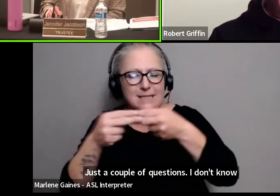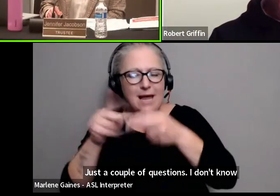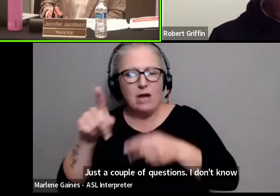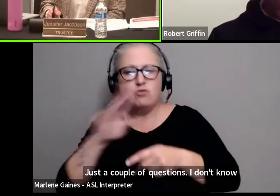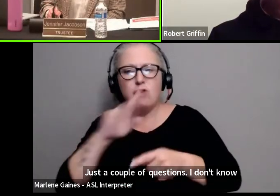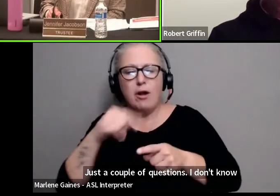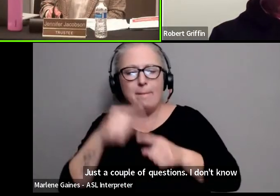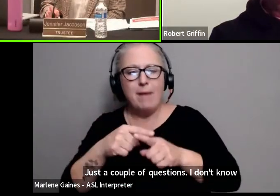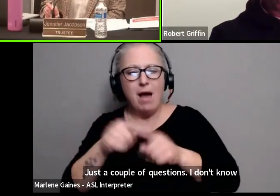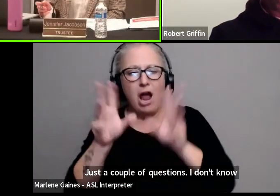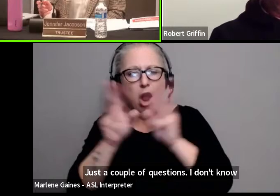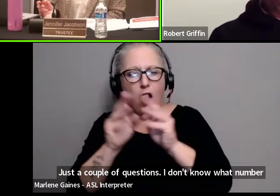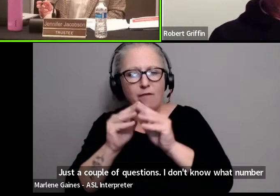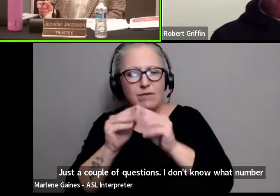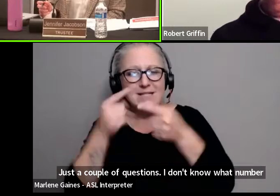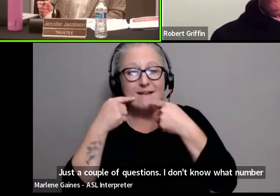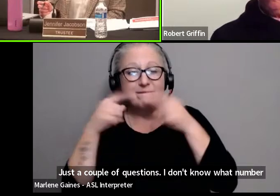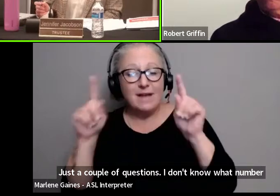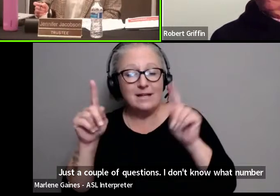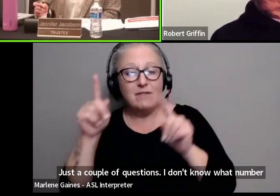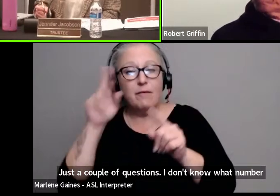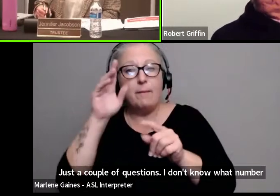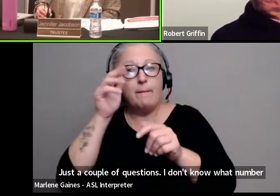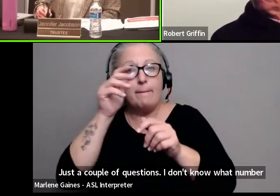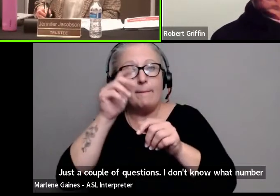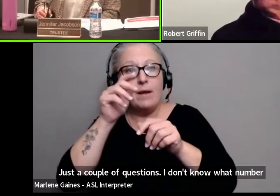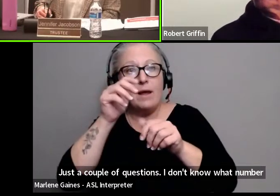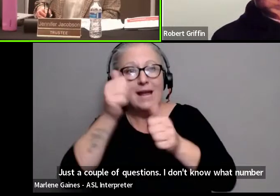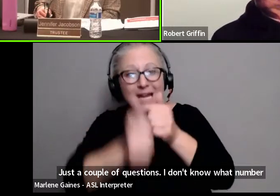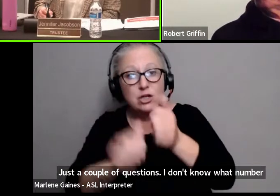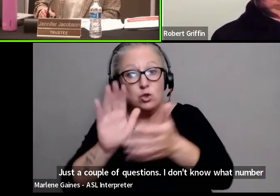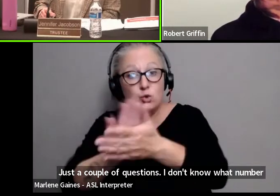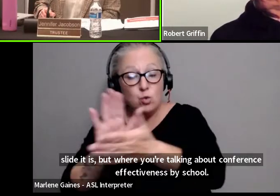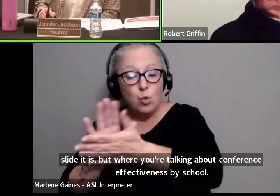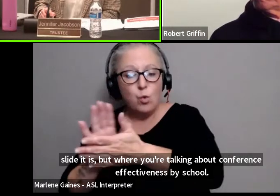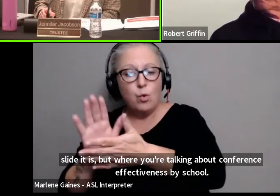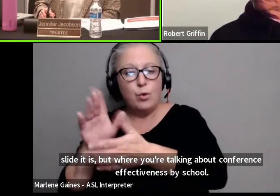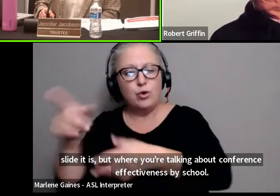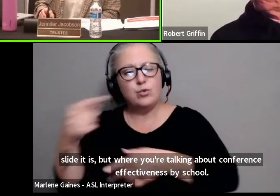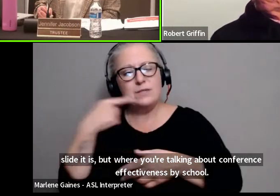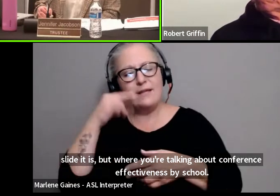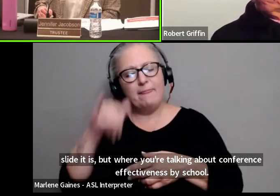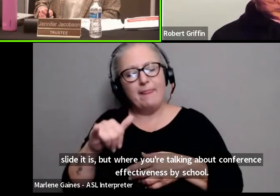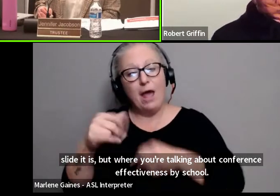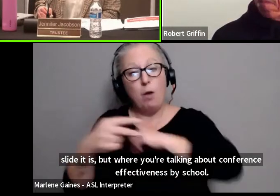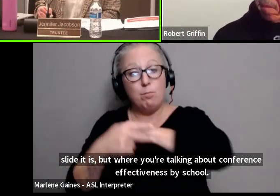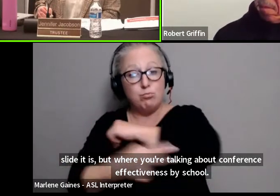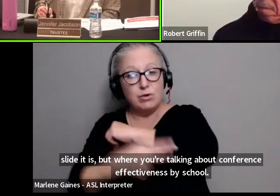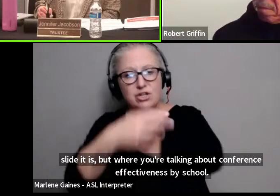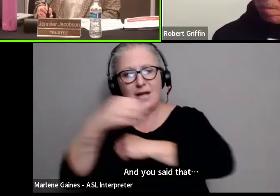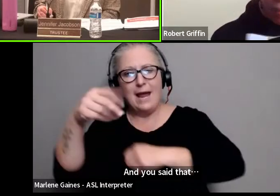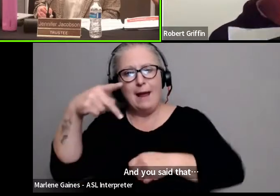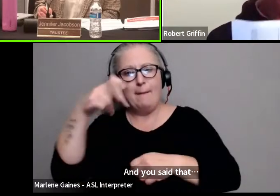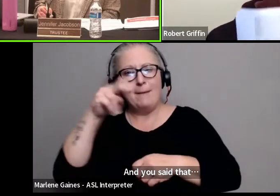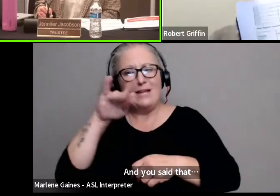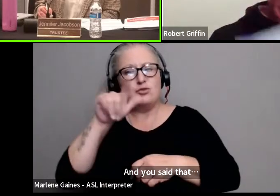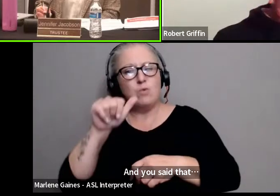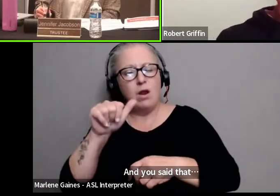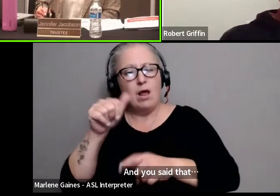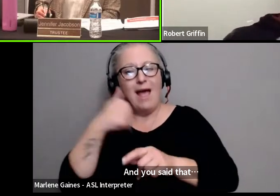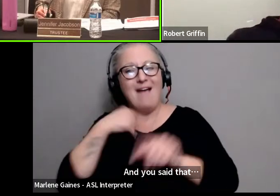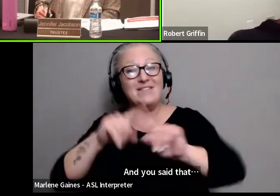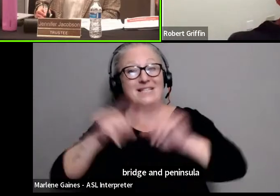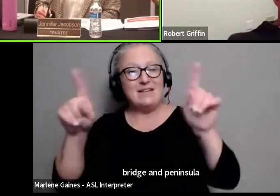about conference effectiveness by school. And you said that Bridge and Peninsula have a